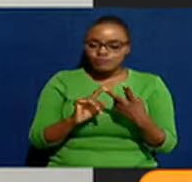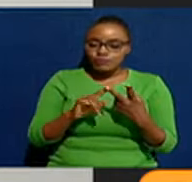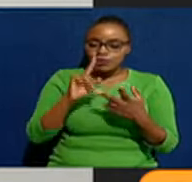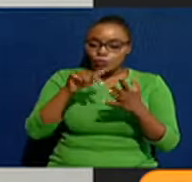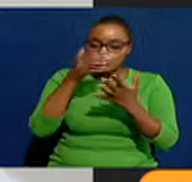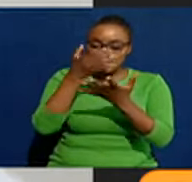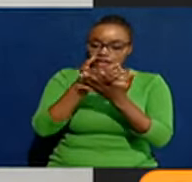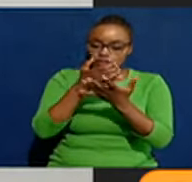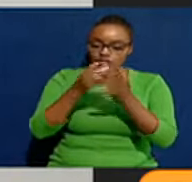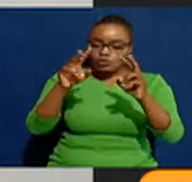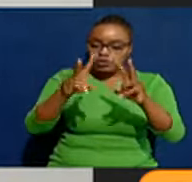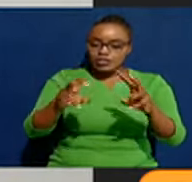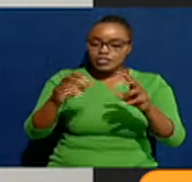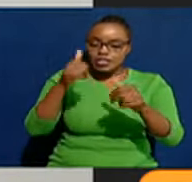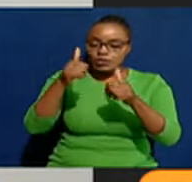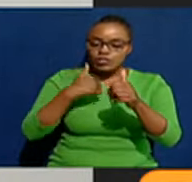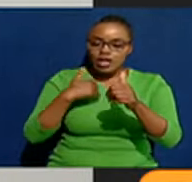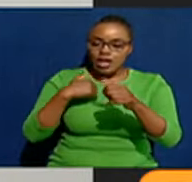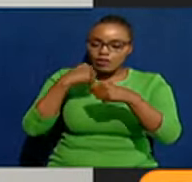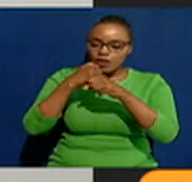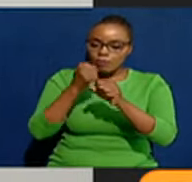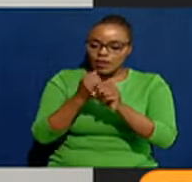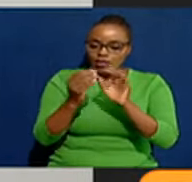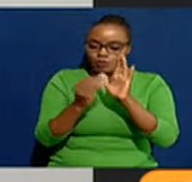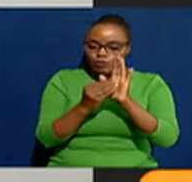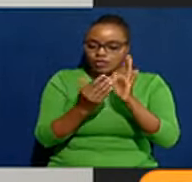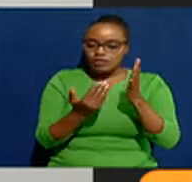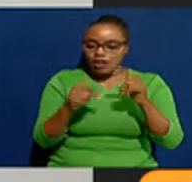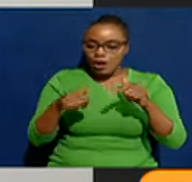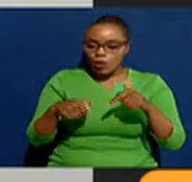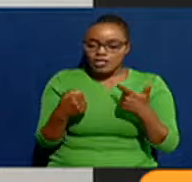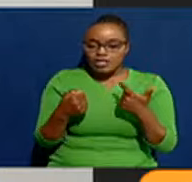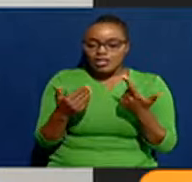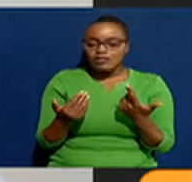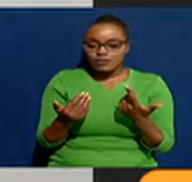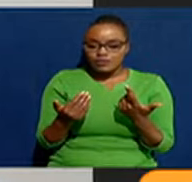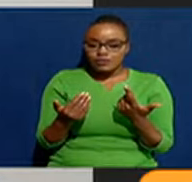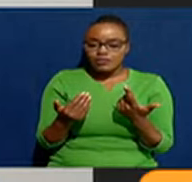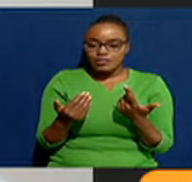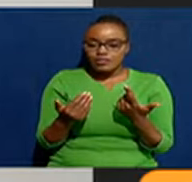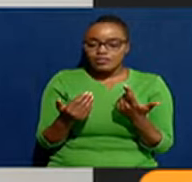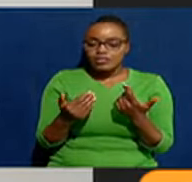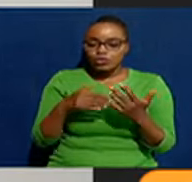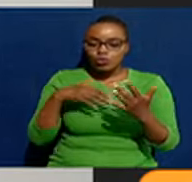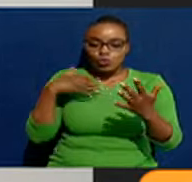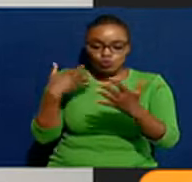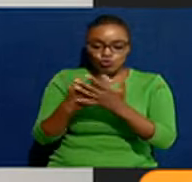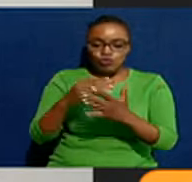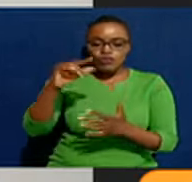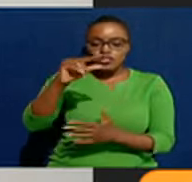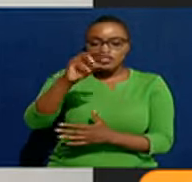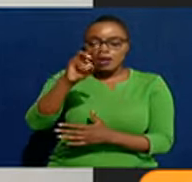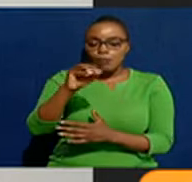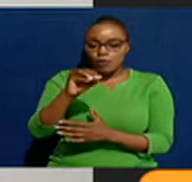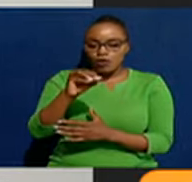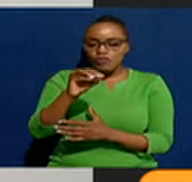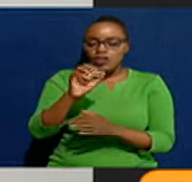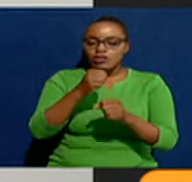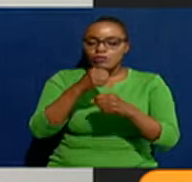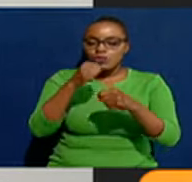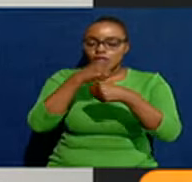evidence research have we subjected ourselves to prove that GMOs cannot